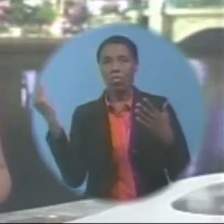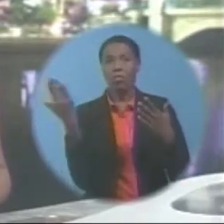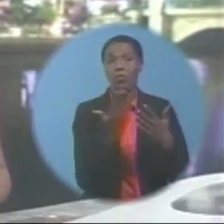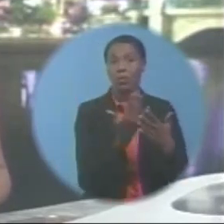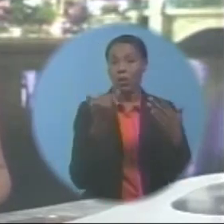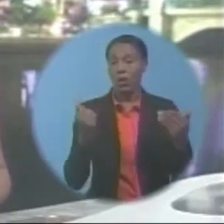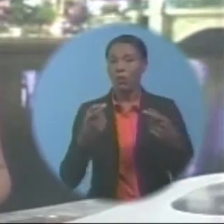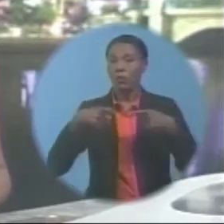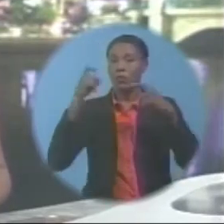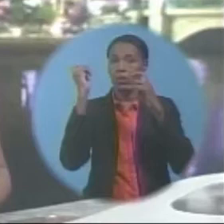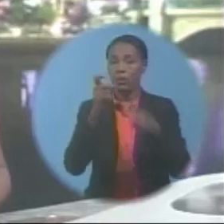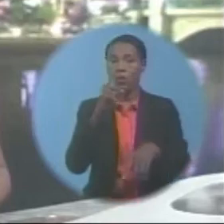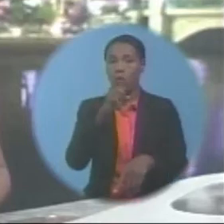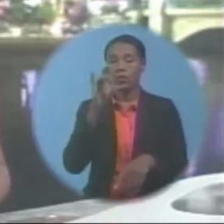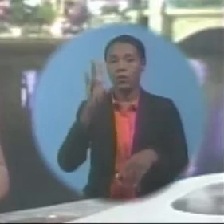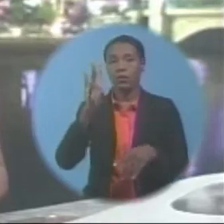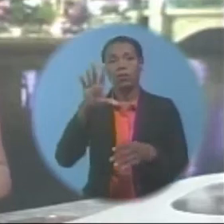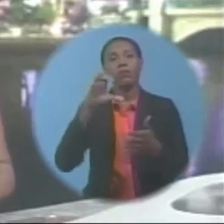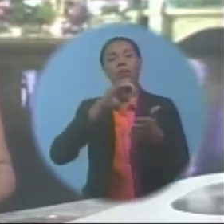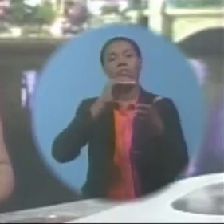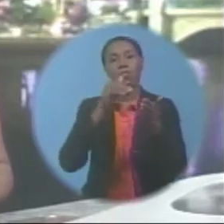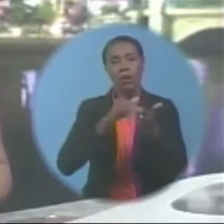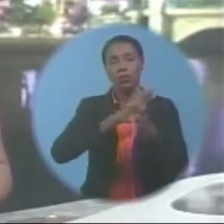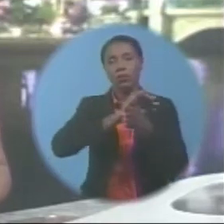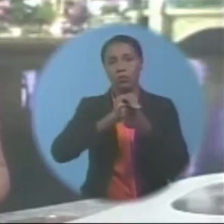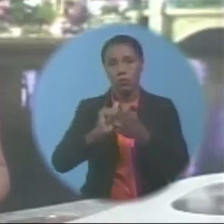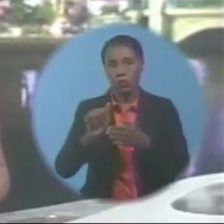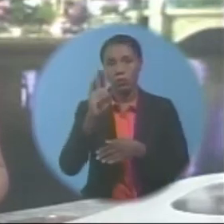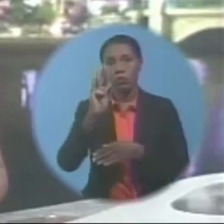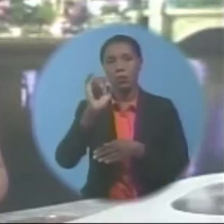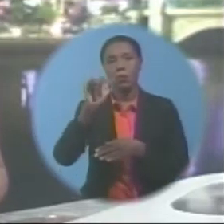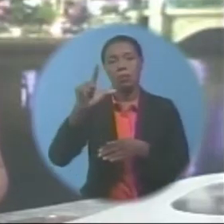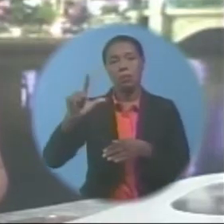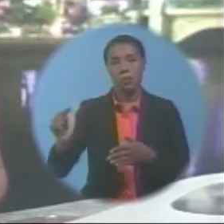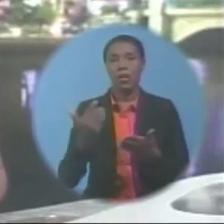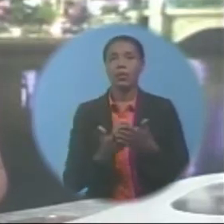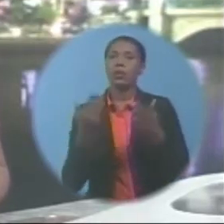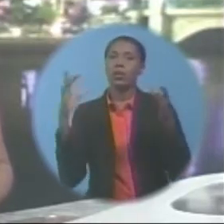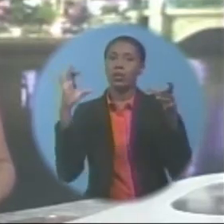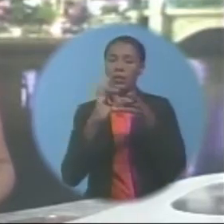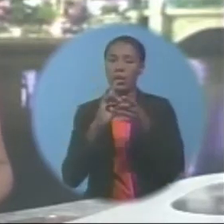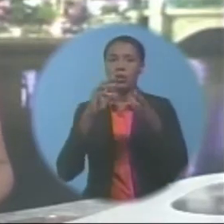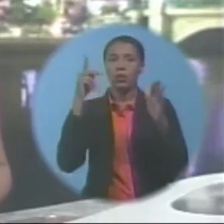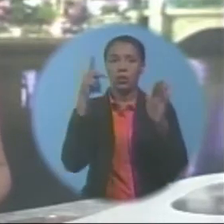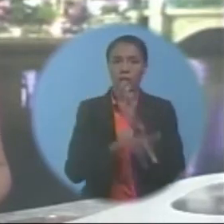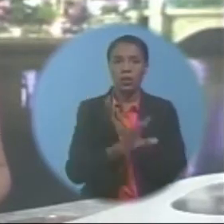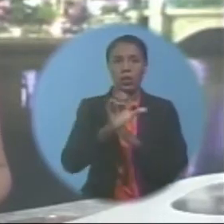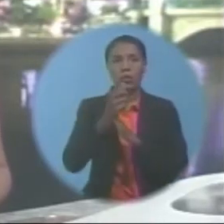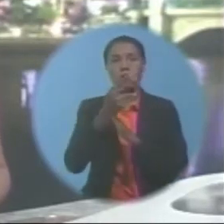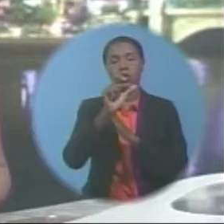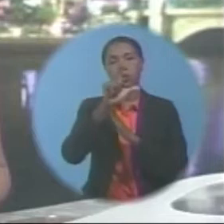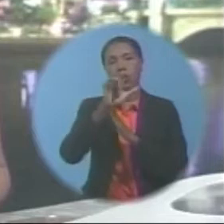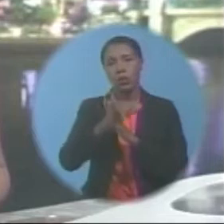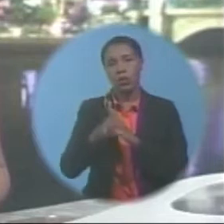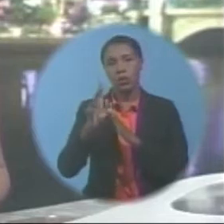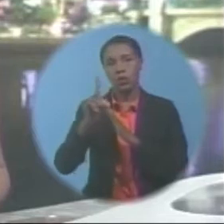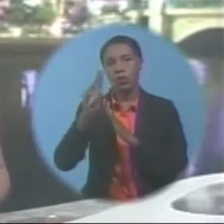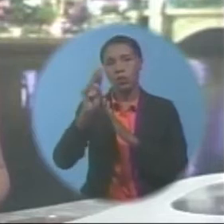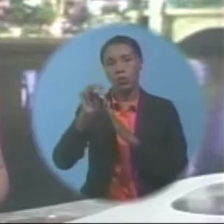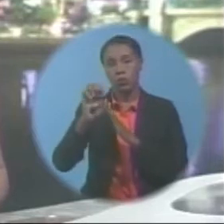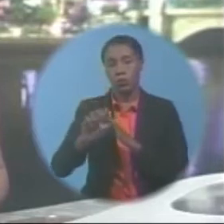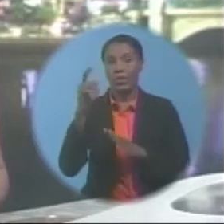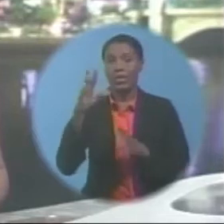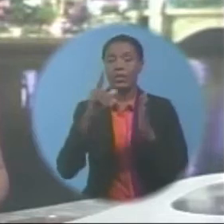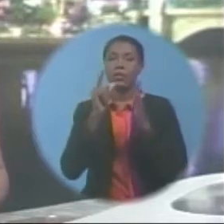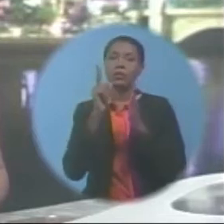$175,000 bail on May 10th when he appeared in court in connection with the murder of Charlie Doom. His attorney, Arthur Holder, told Mr.